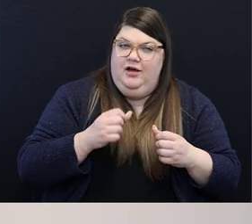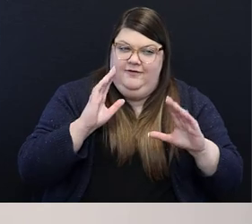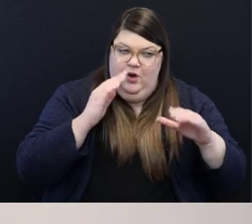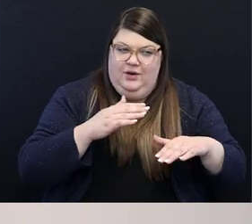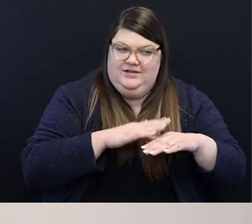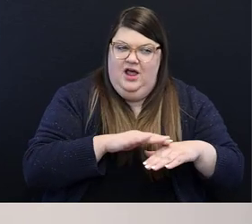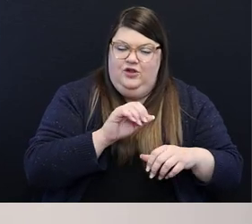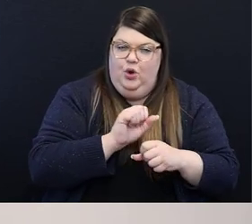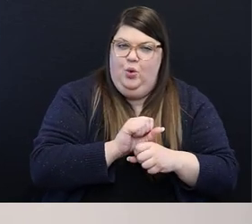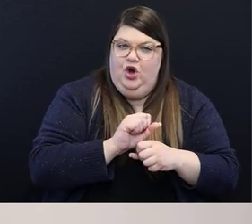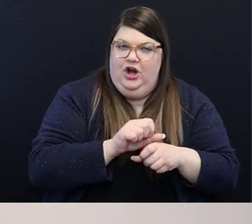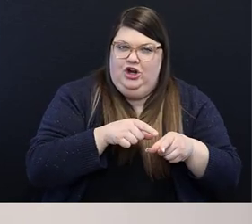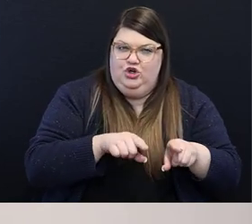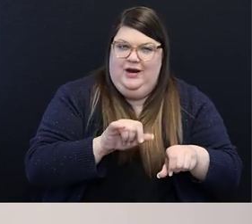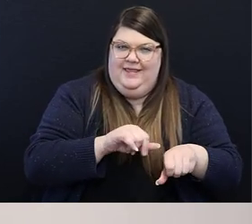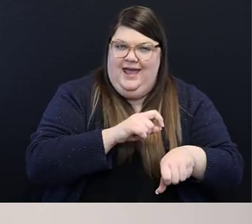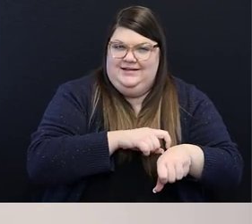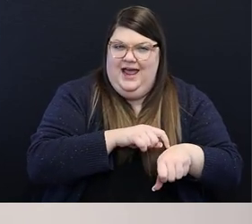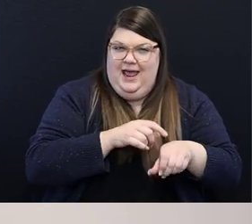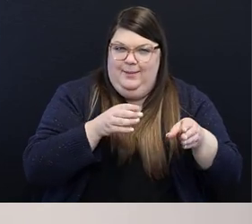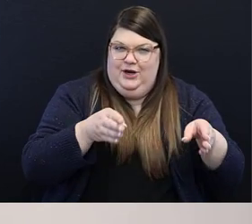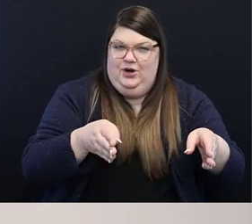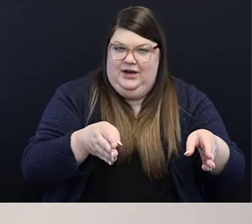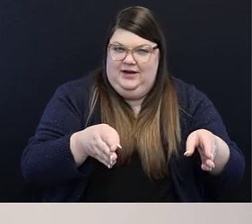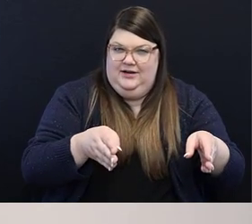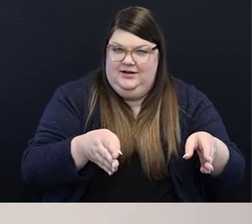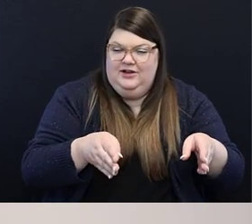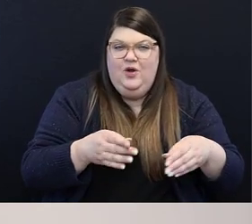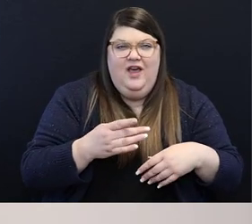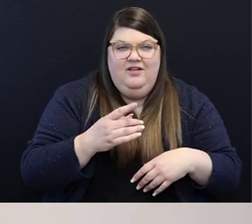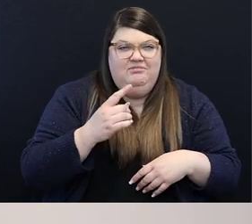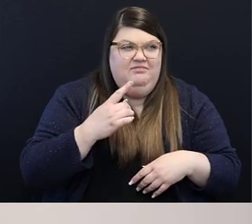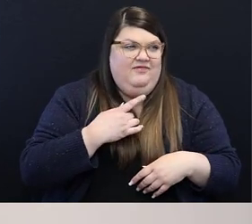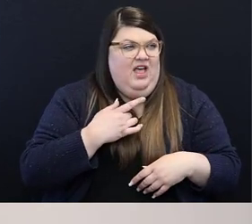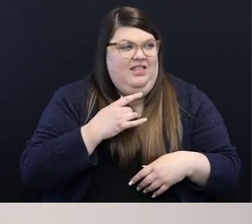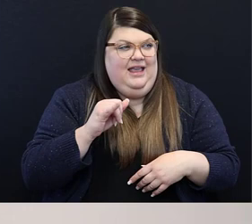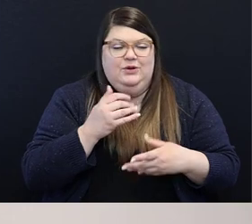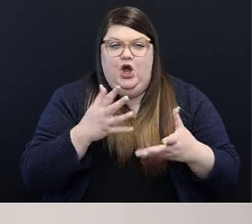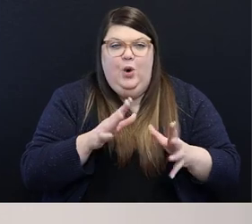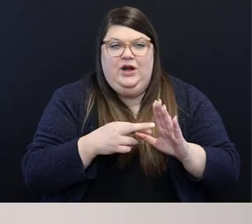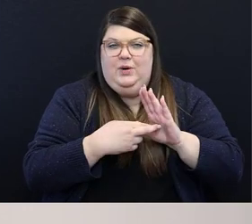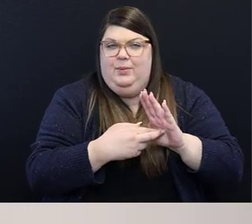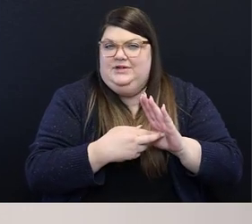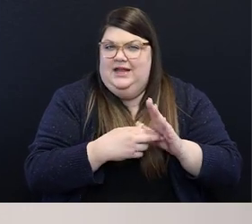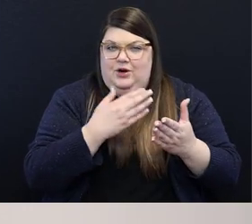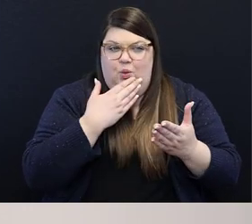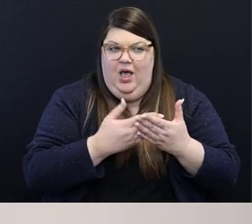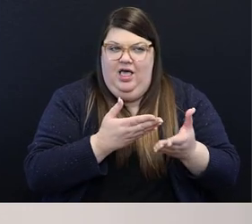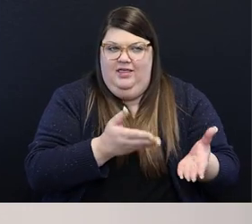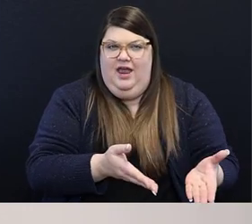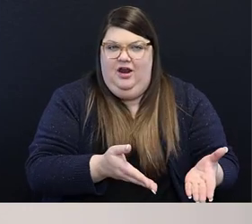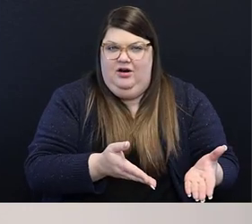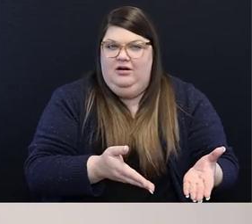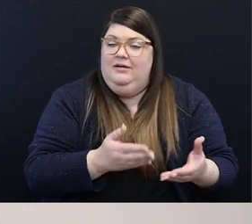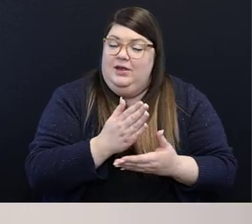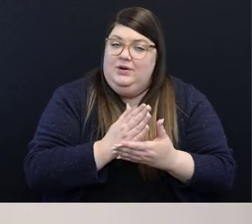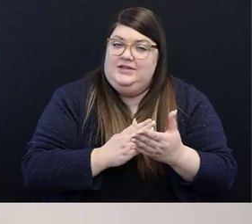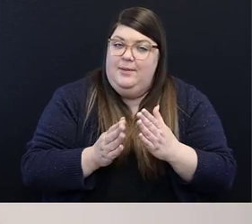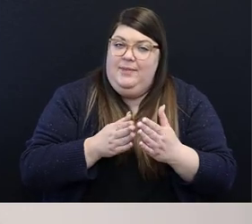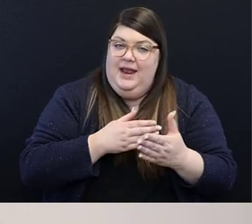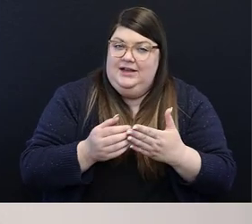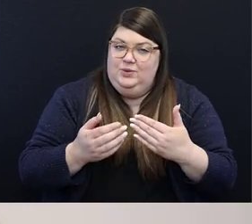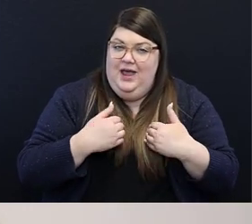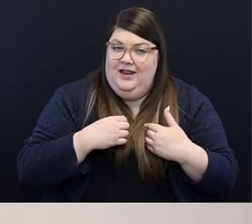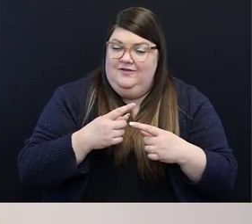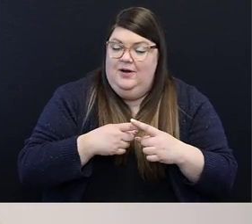period. And I think we felt that that was very well represented there. And I mean, there were even some paintings